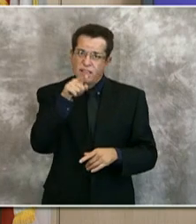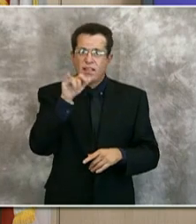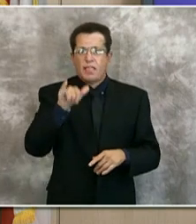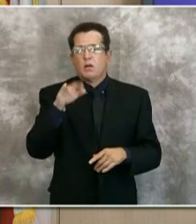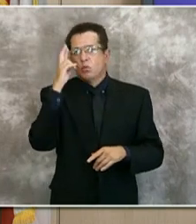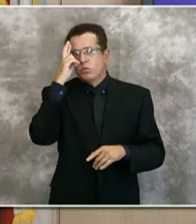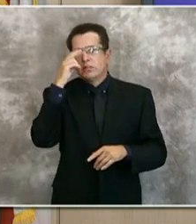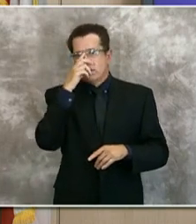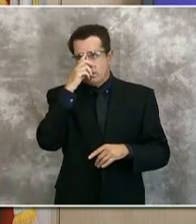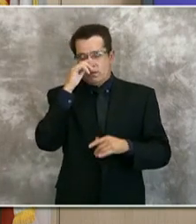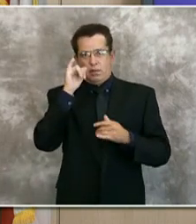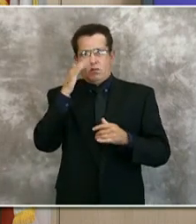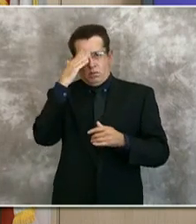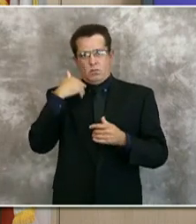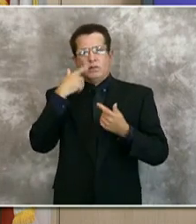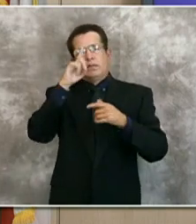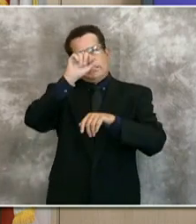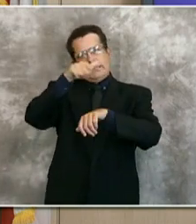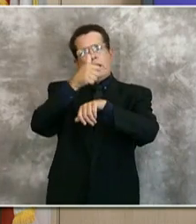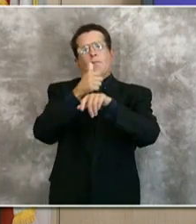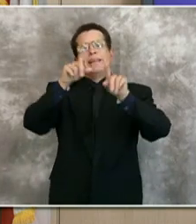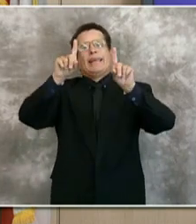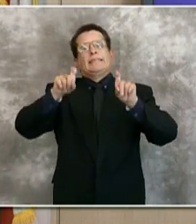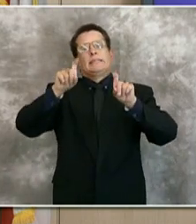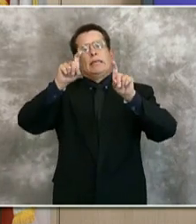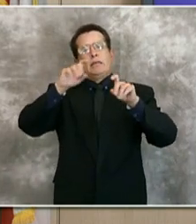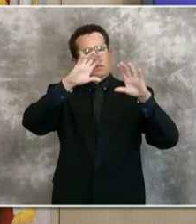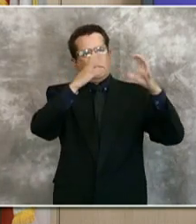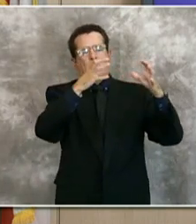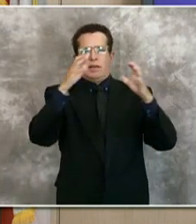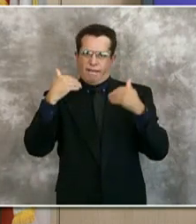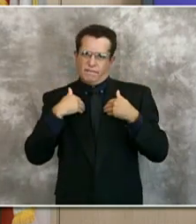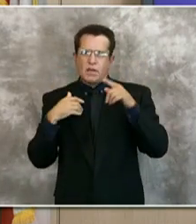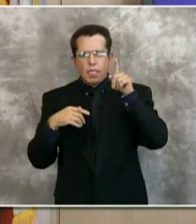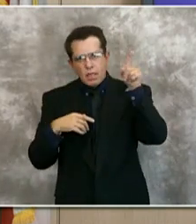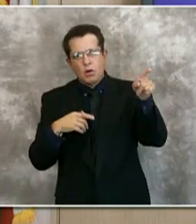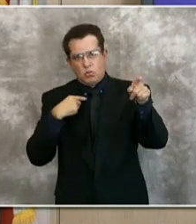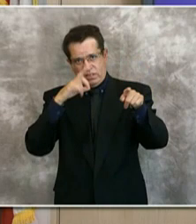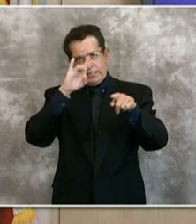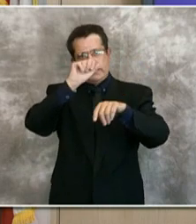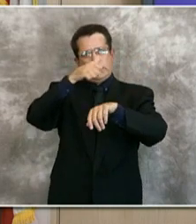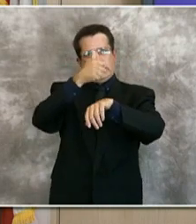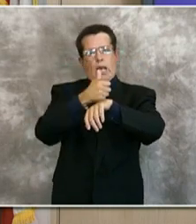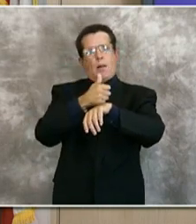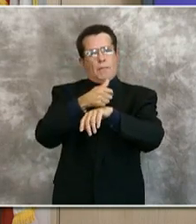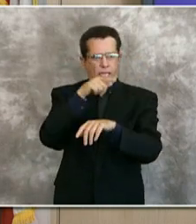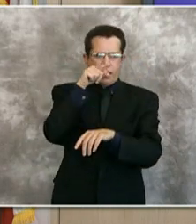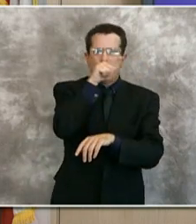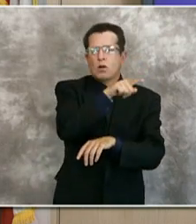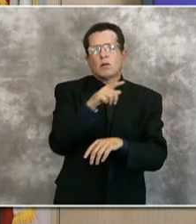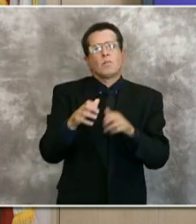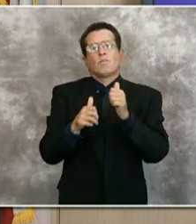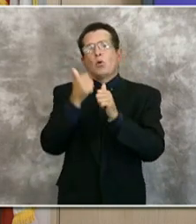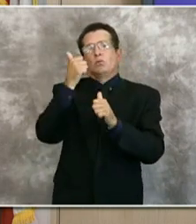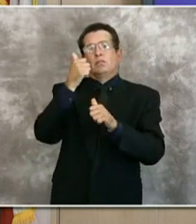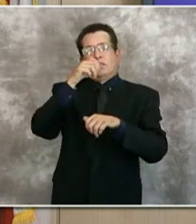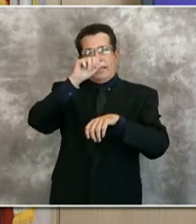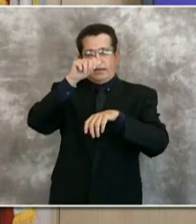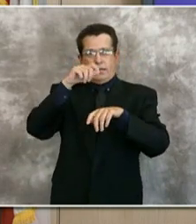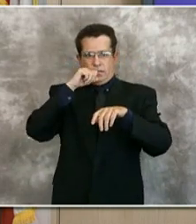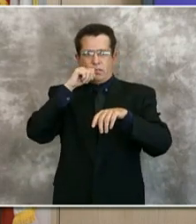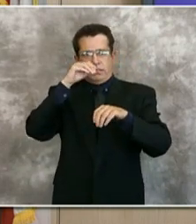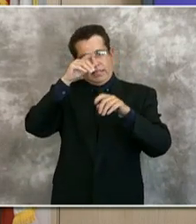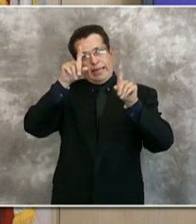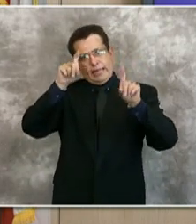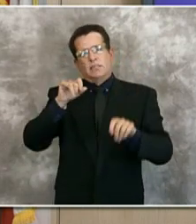why we've set up the number of testing sites that we have. And frankly, most of the majority of testing sites in San Diego